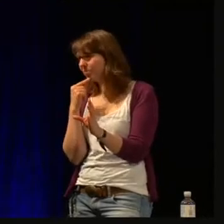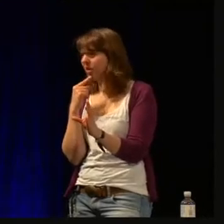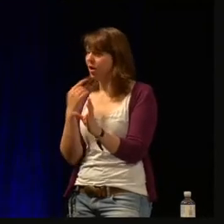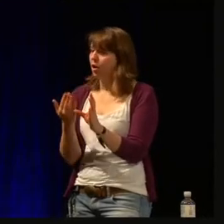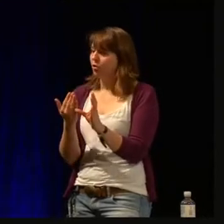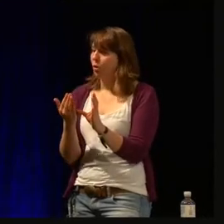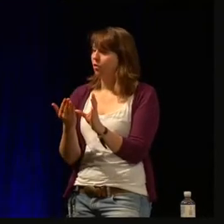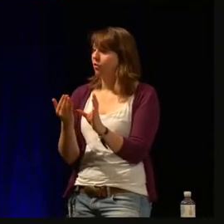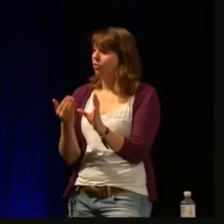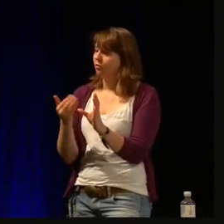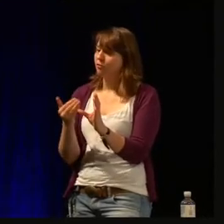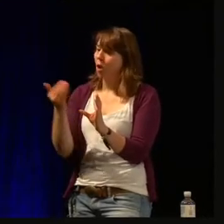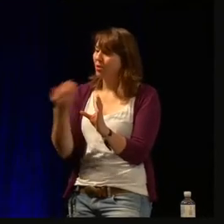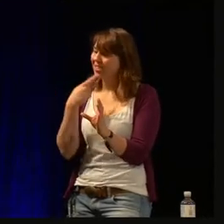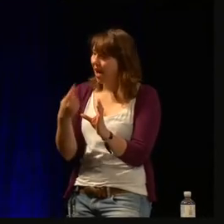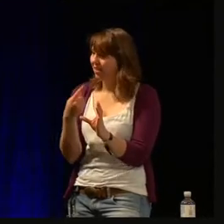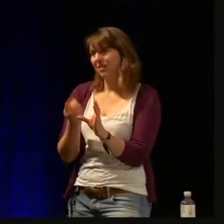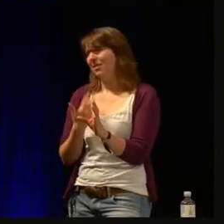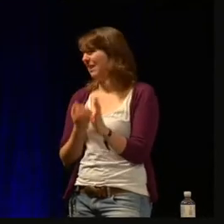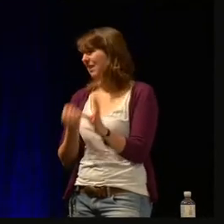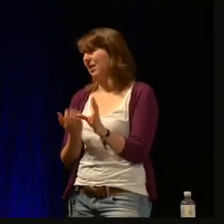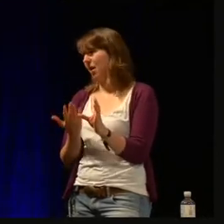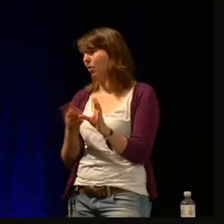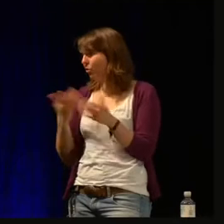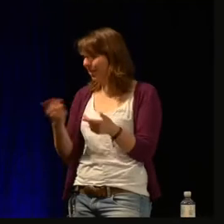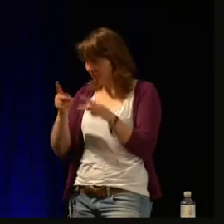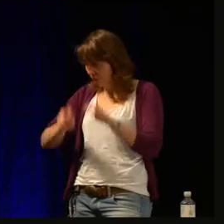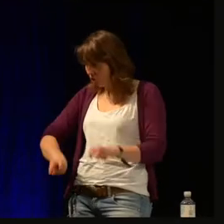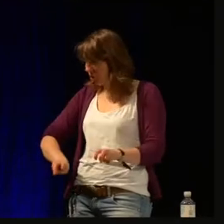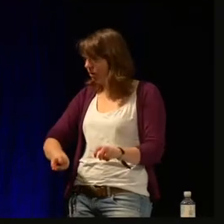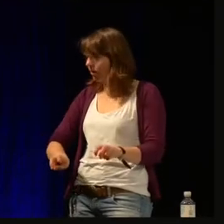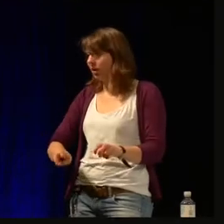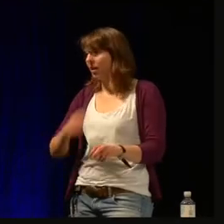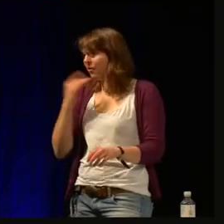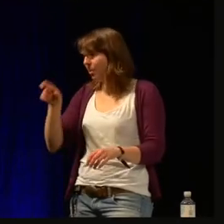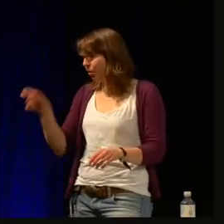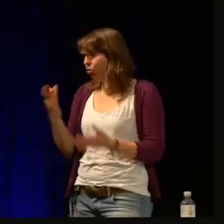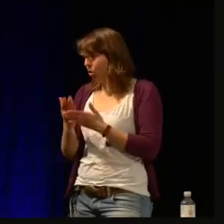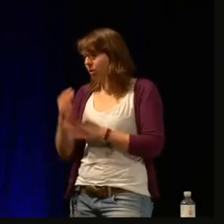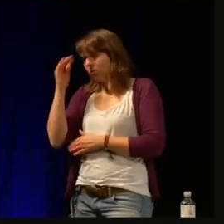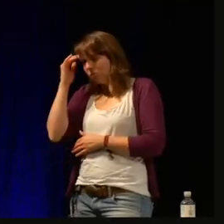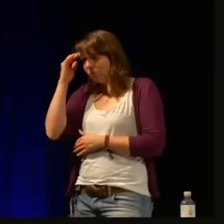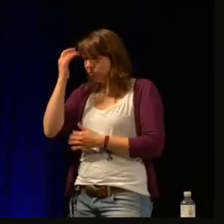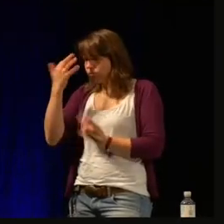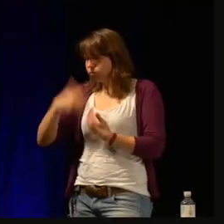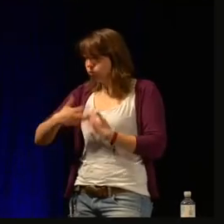that changes the statement I can make, and then I have to be upfront about it and say that this is a very vague guess.